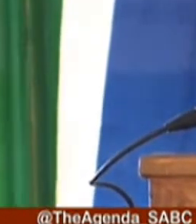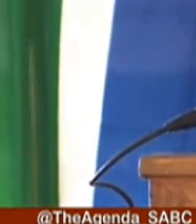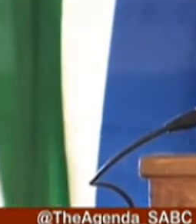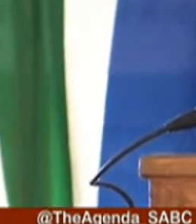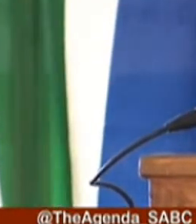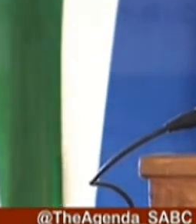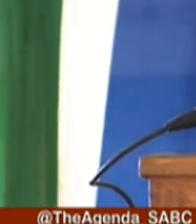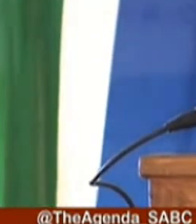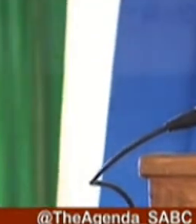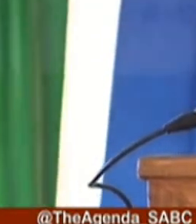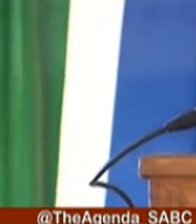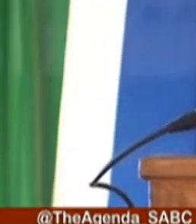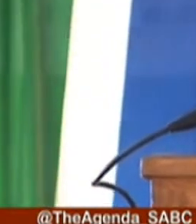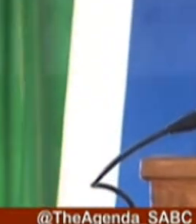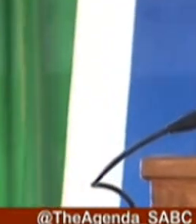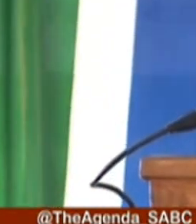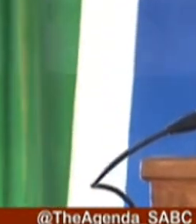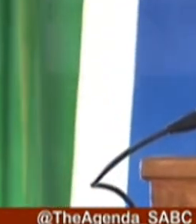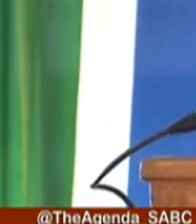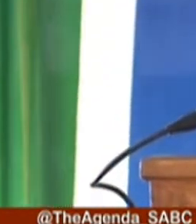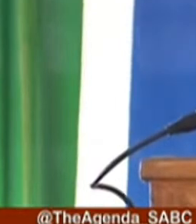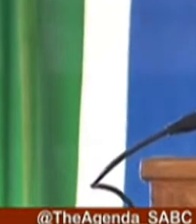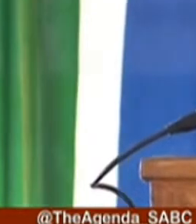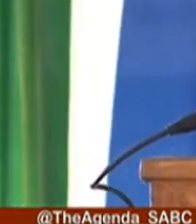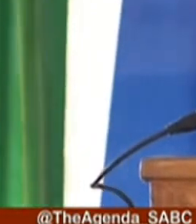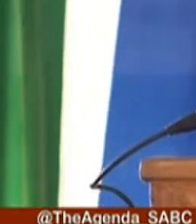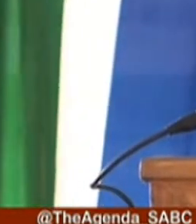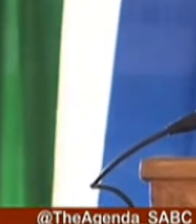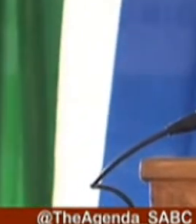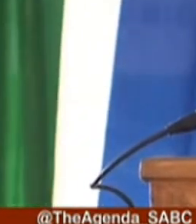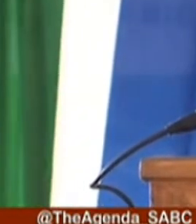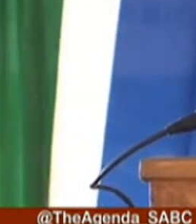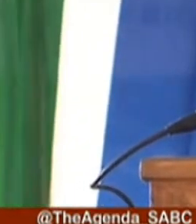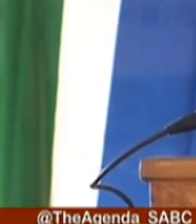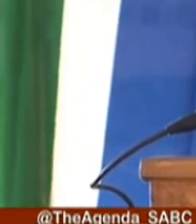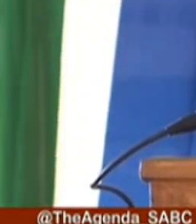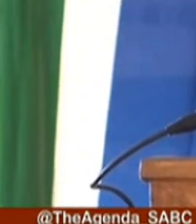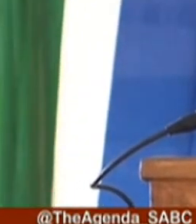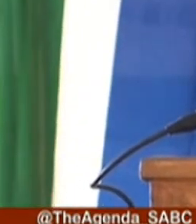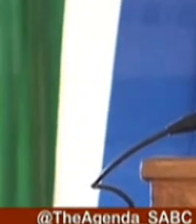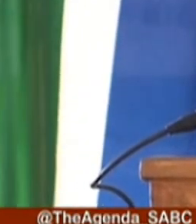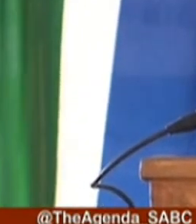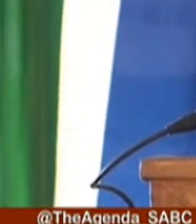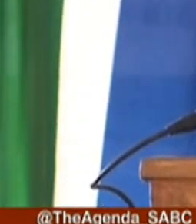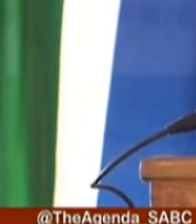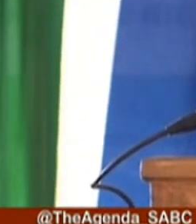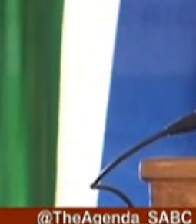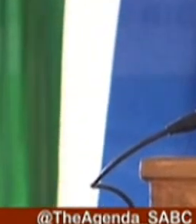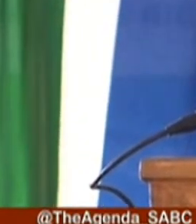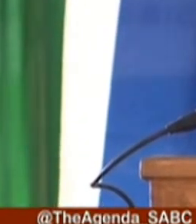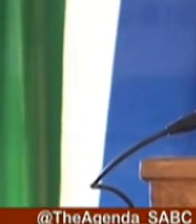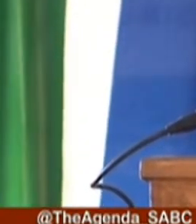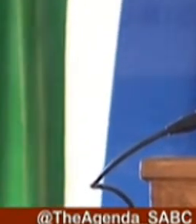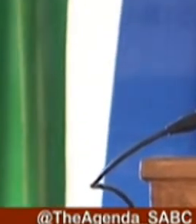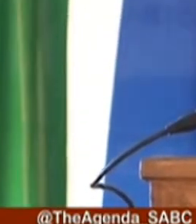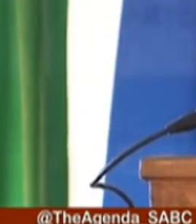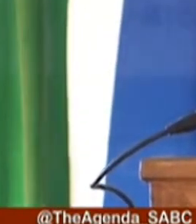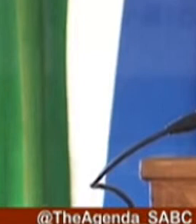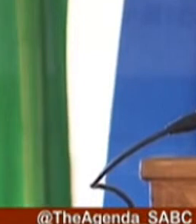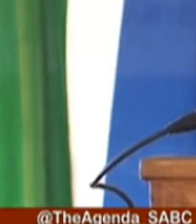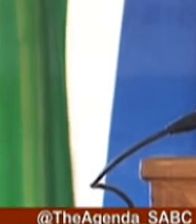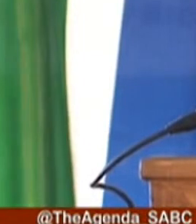to face consequences for their wrongdoings? Are they not trying to discredit and delegitimize